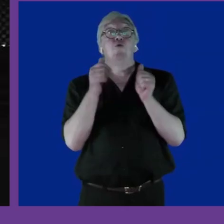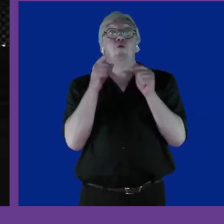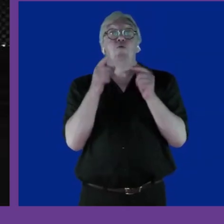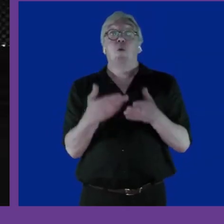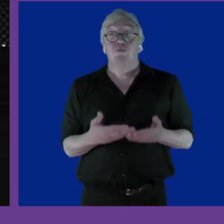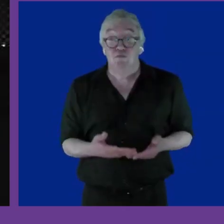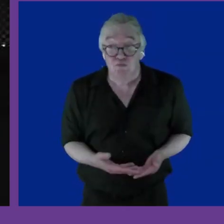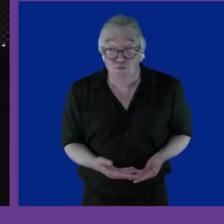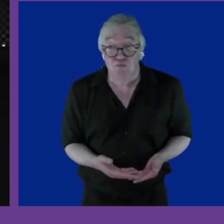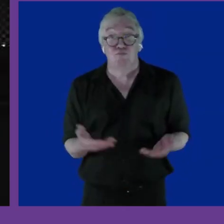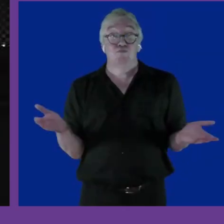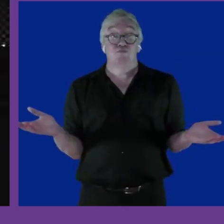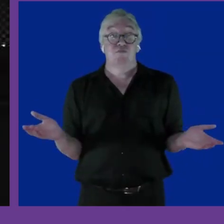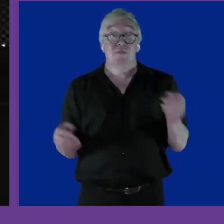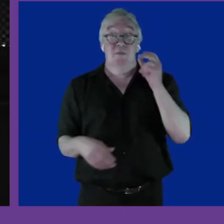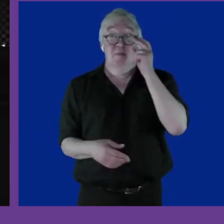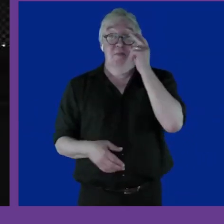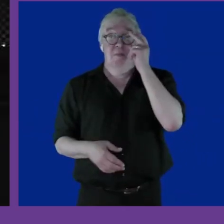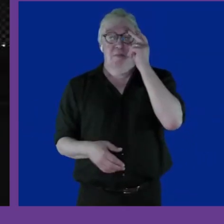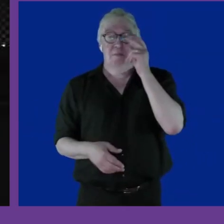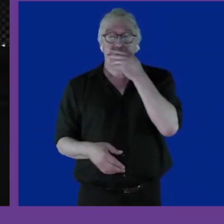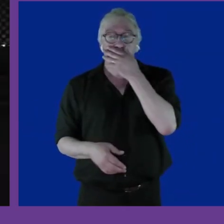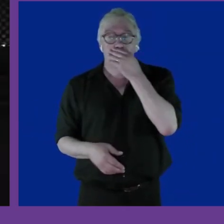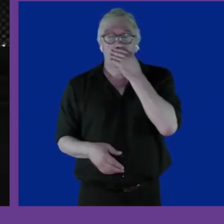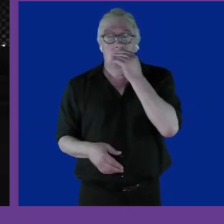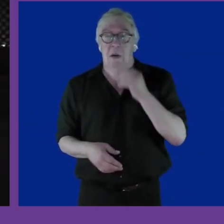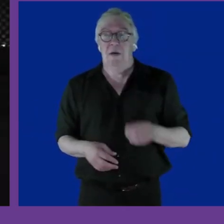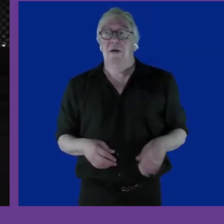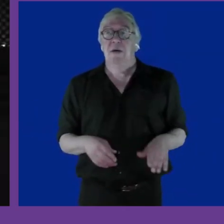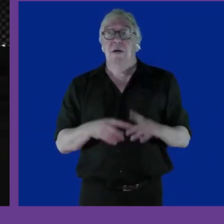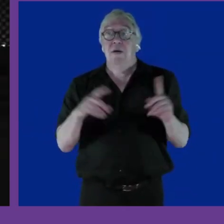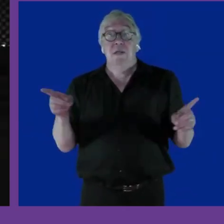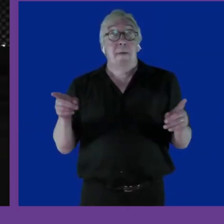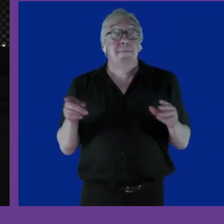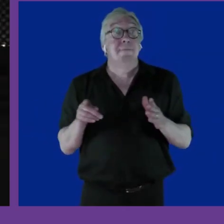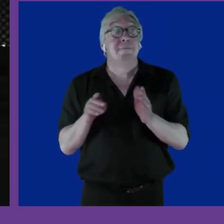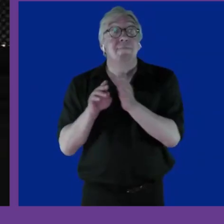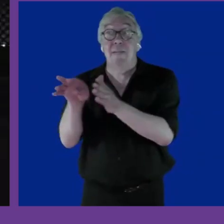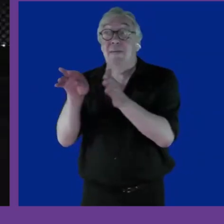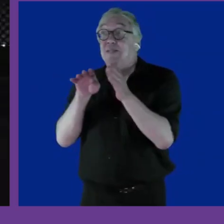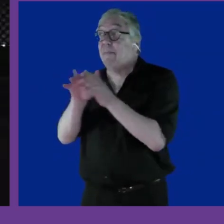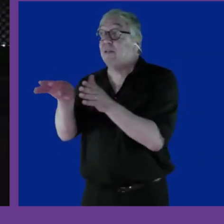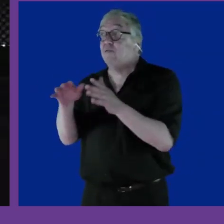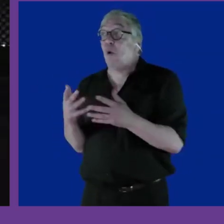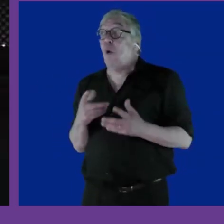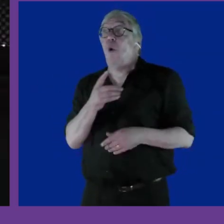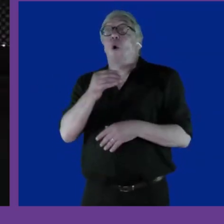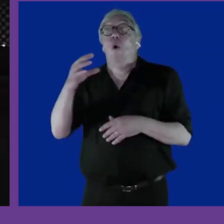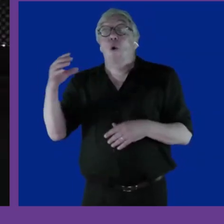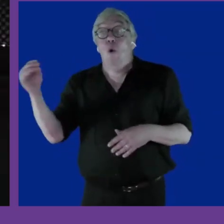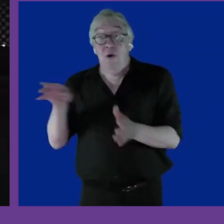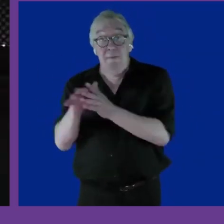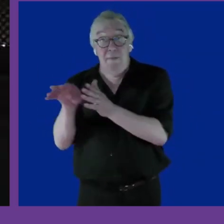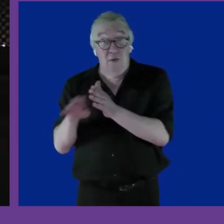as I think, you know, you said, think about the fact that, you know, there's millions and millions and tens of millions, not hundreds of millions